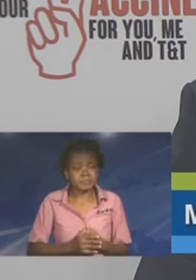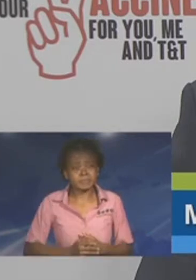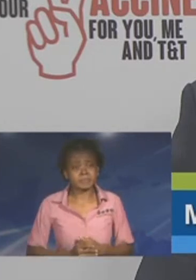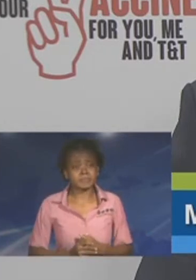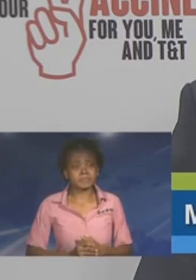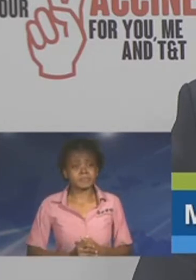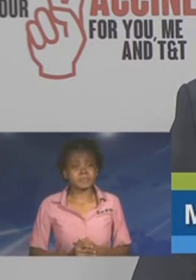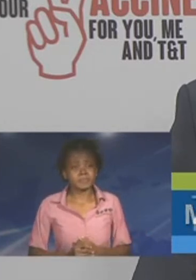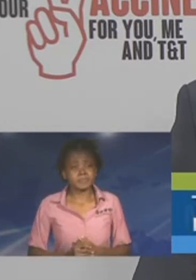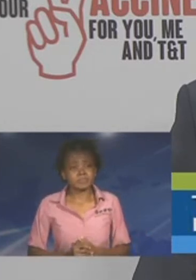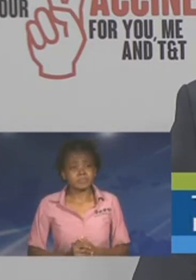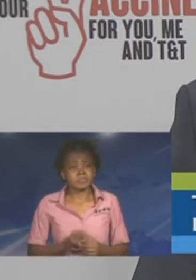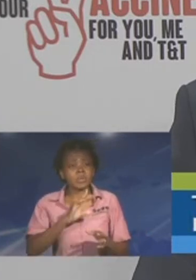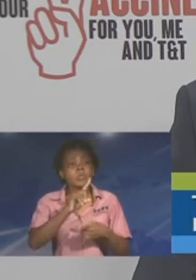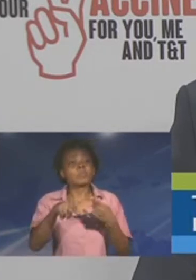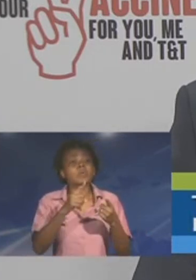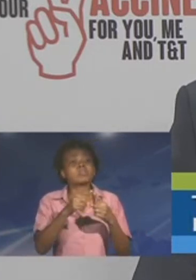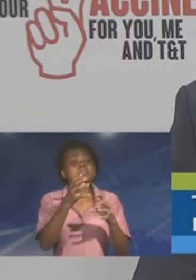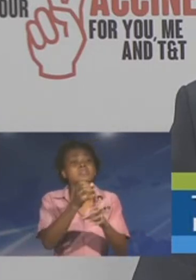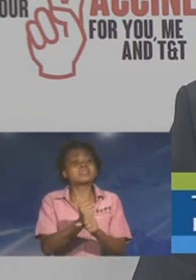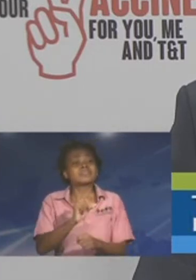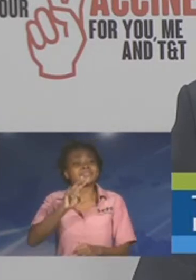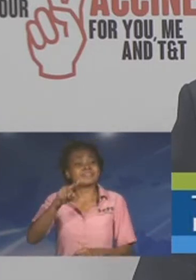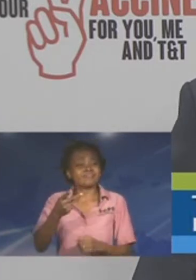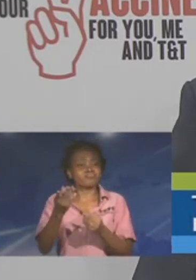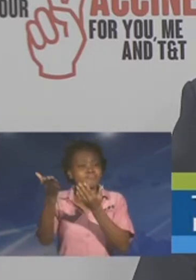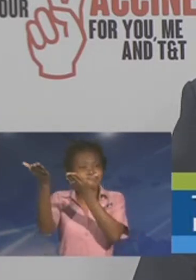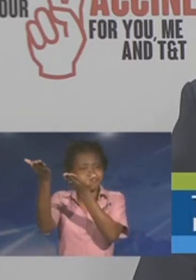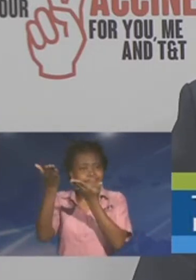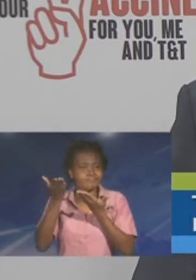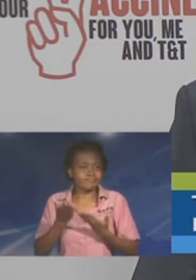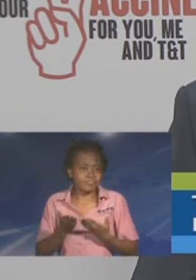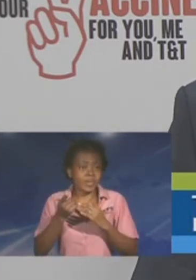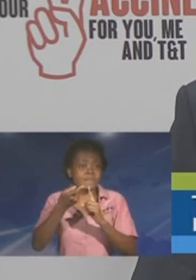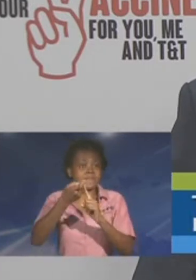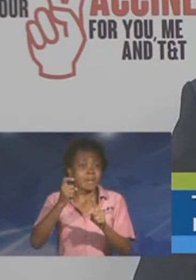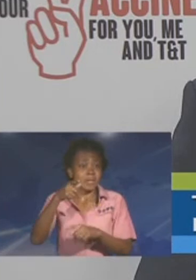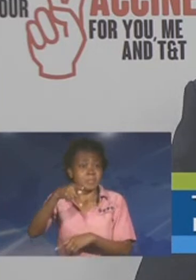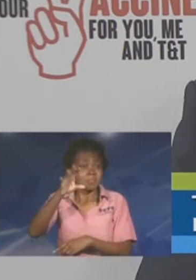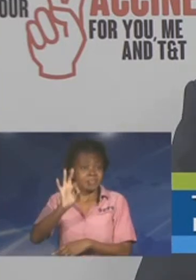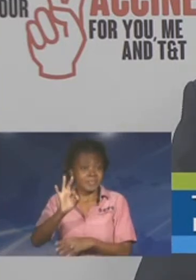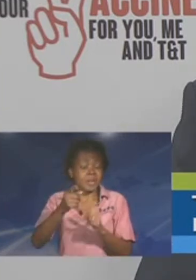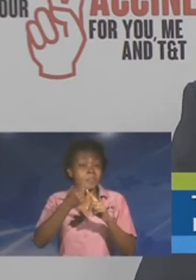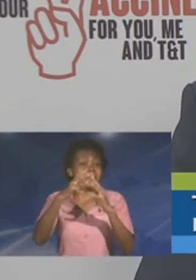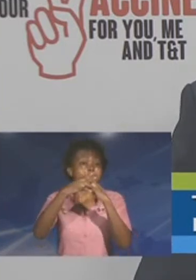when we got in the second tranche of 75,000, I indicated to the